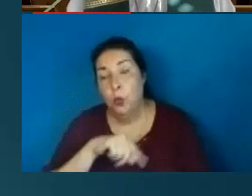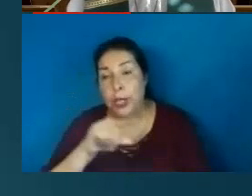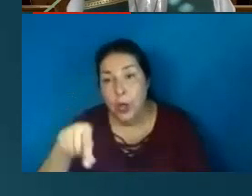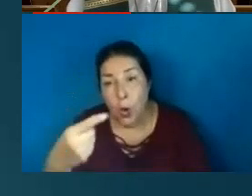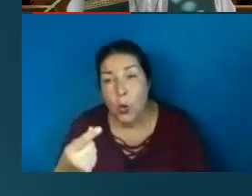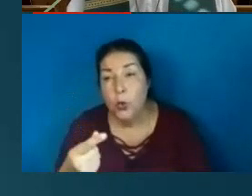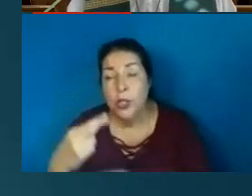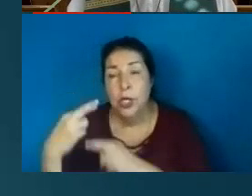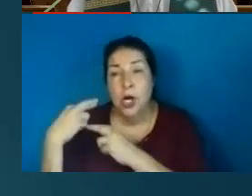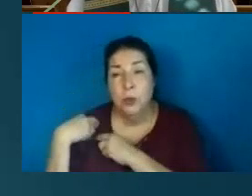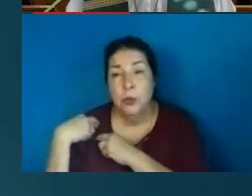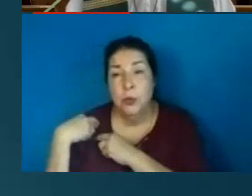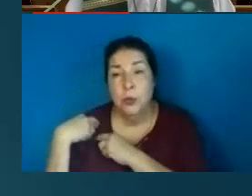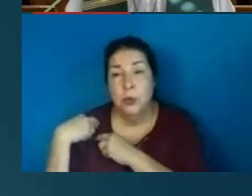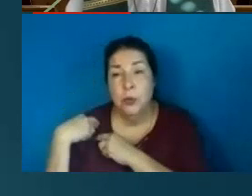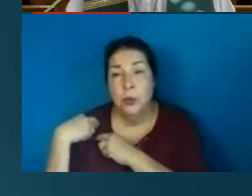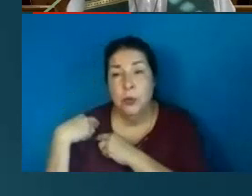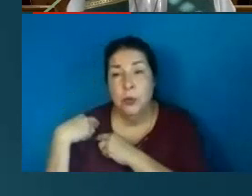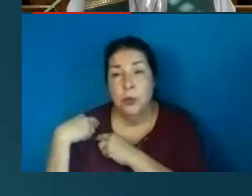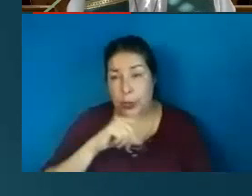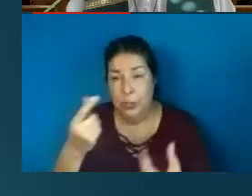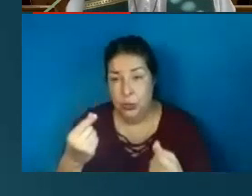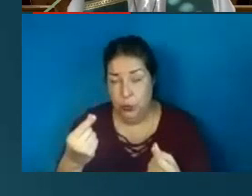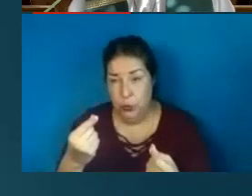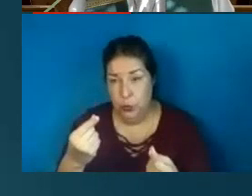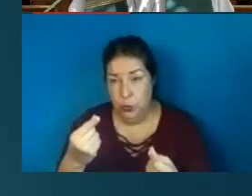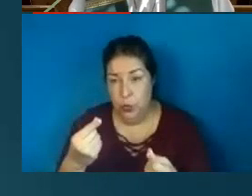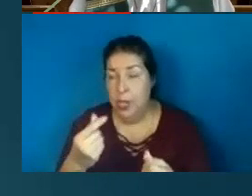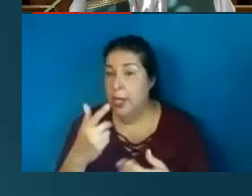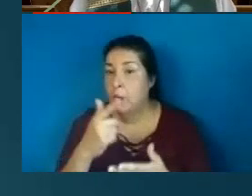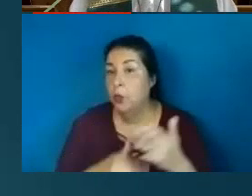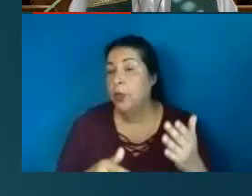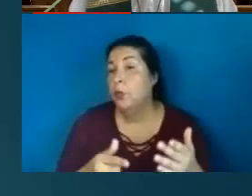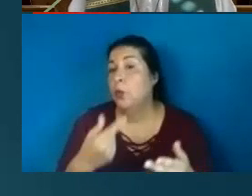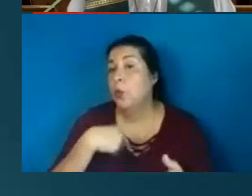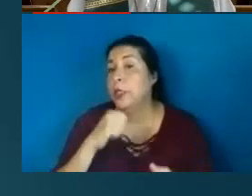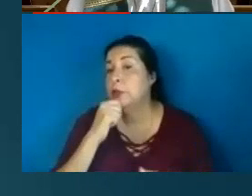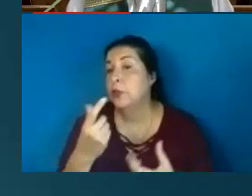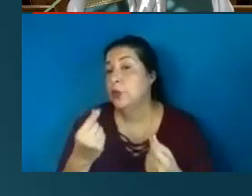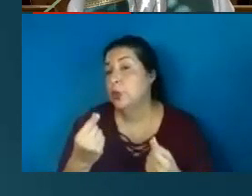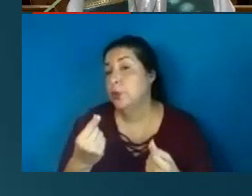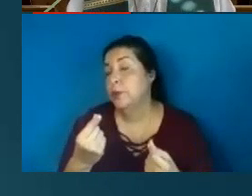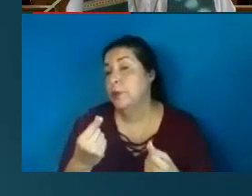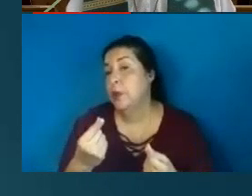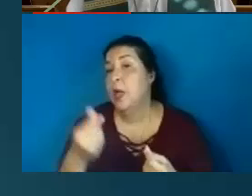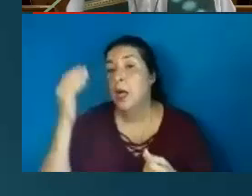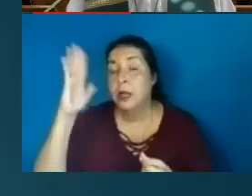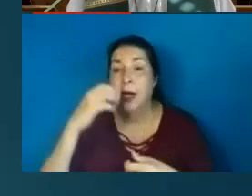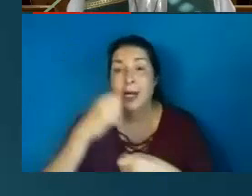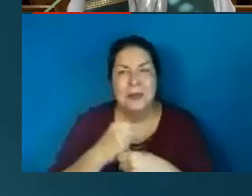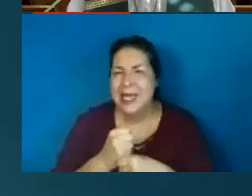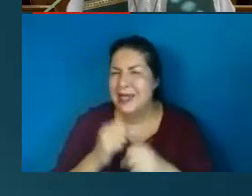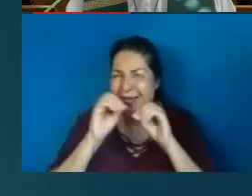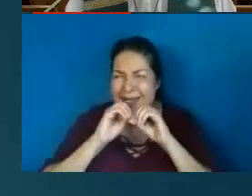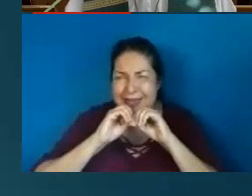responsible for what we do, think, and say, and what we don't do. God has made this abundantly clear